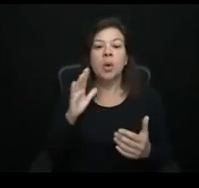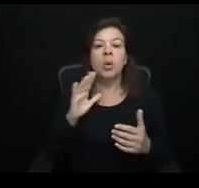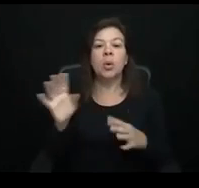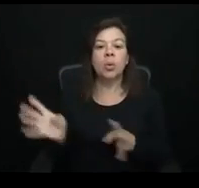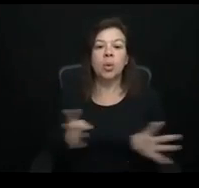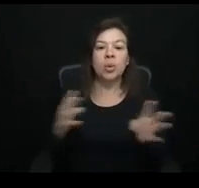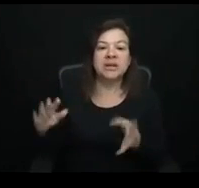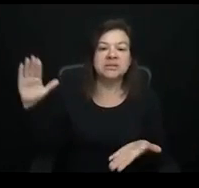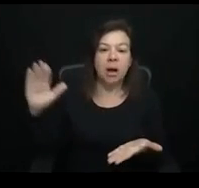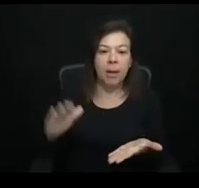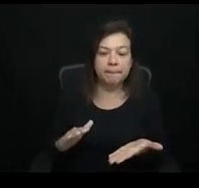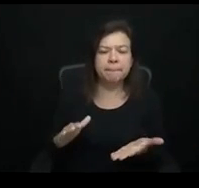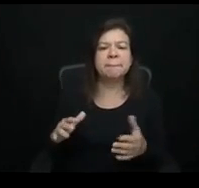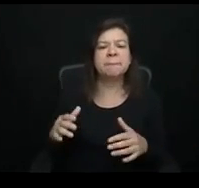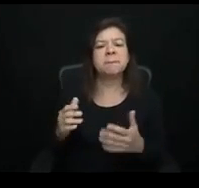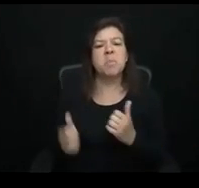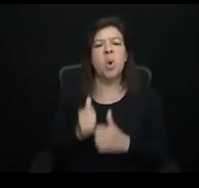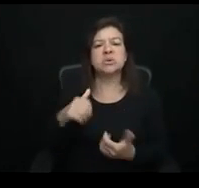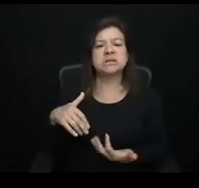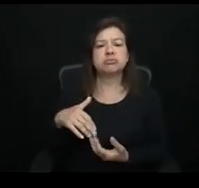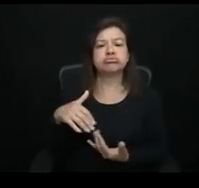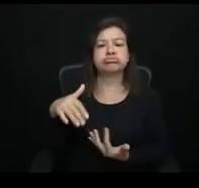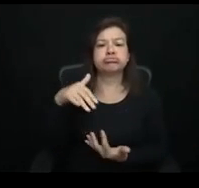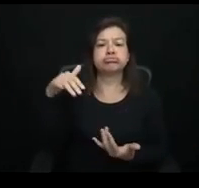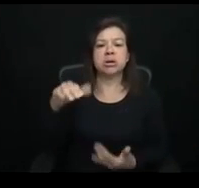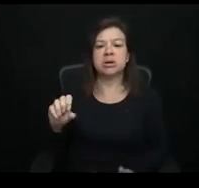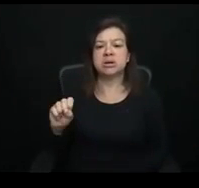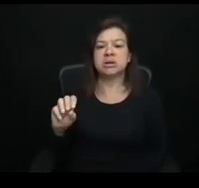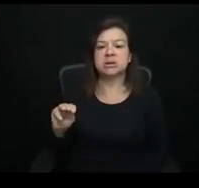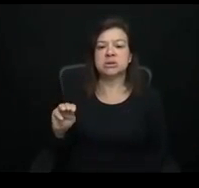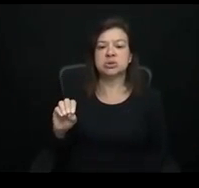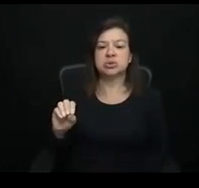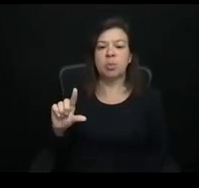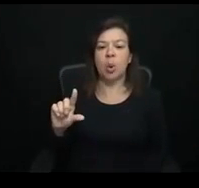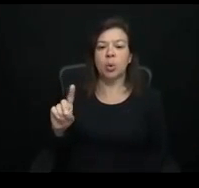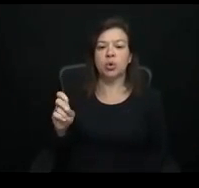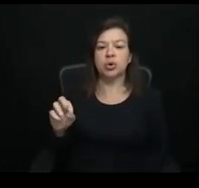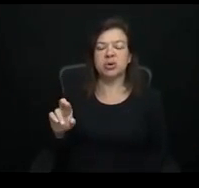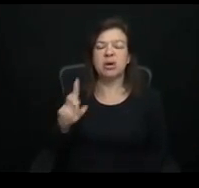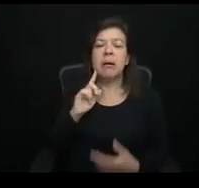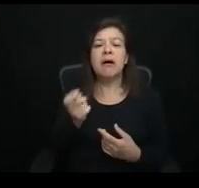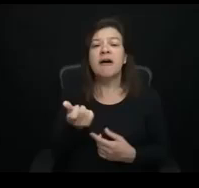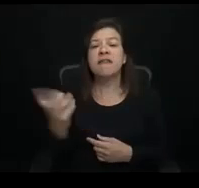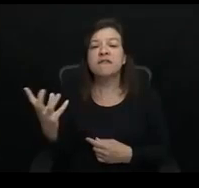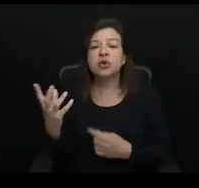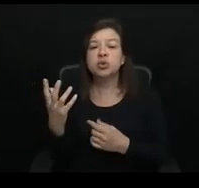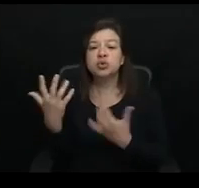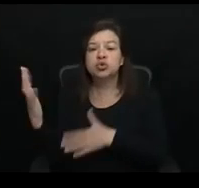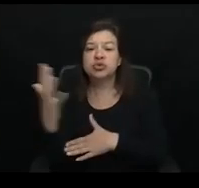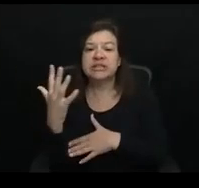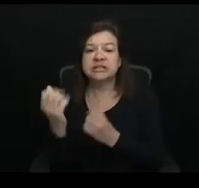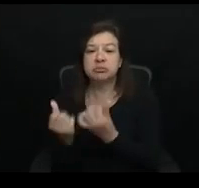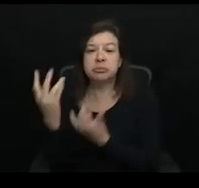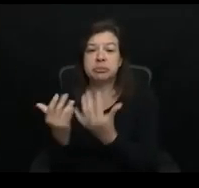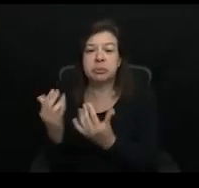It continues to smolder mostly. I saw a little bit of group tree torching yesterday, but very little movement in the perimeter of the fire. What